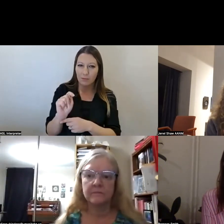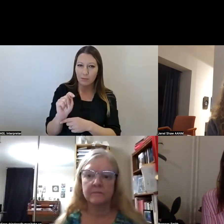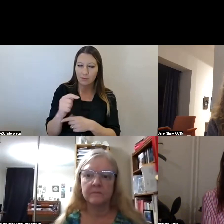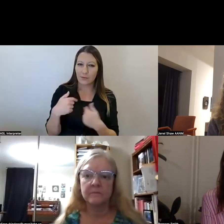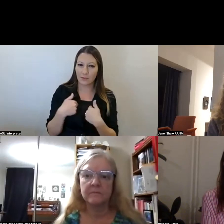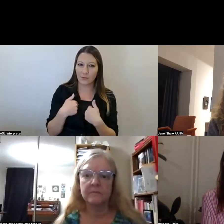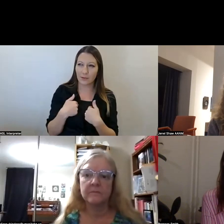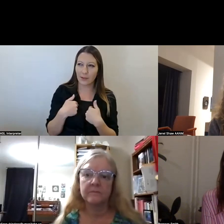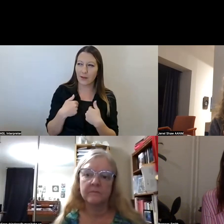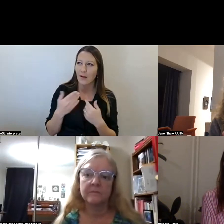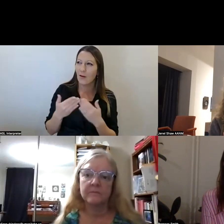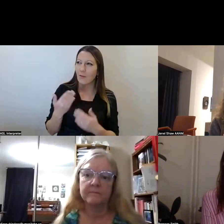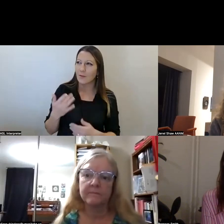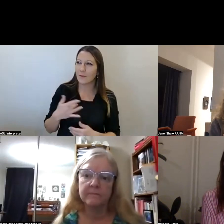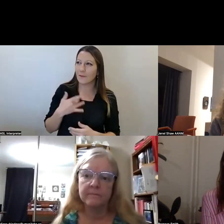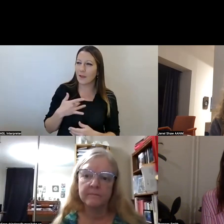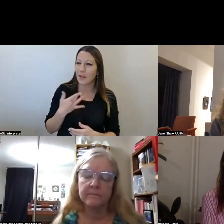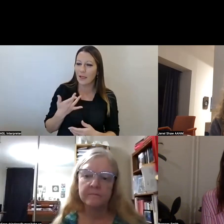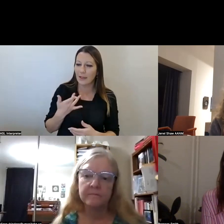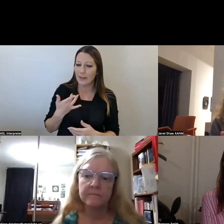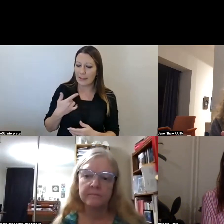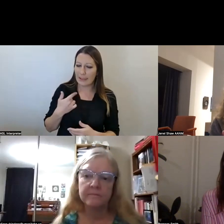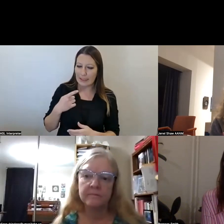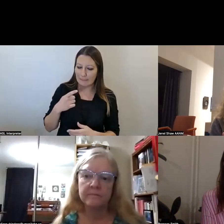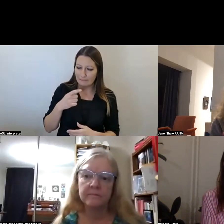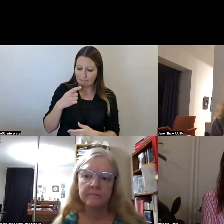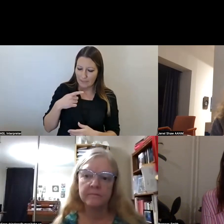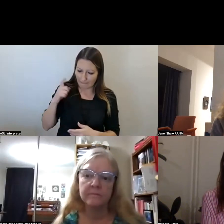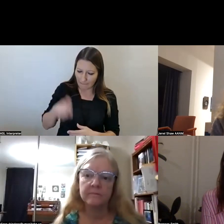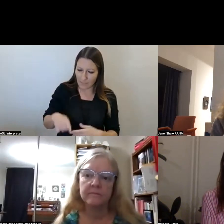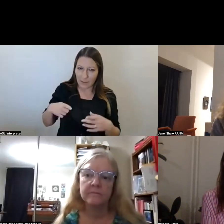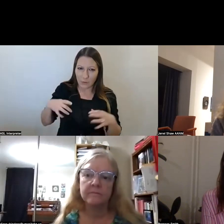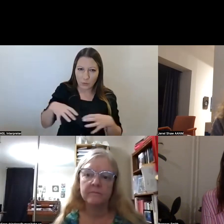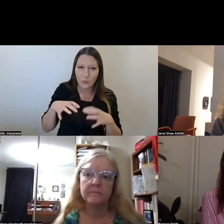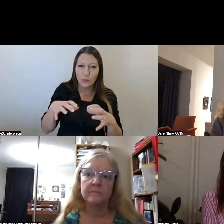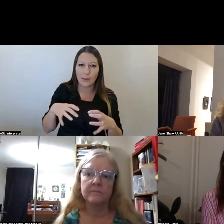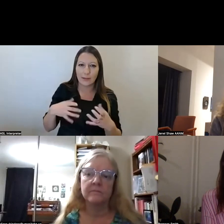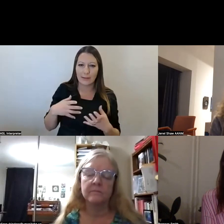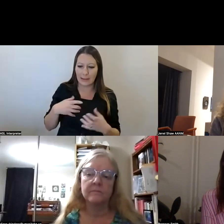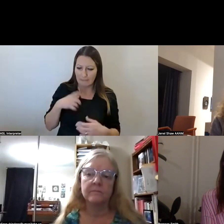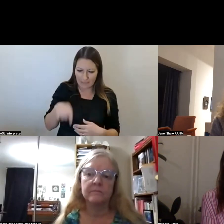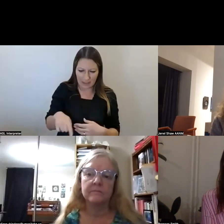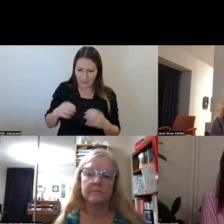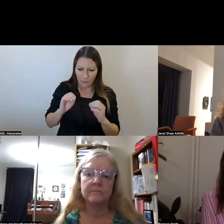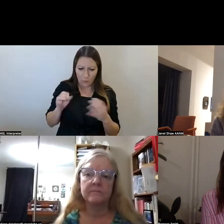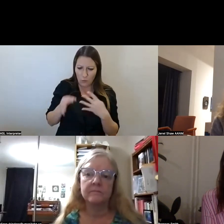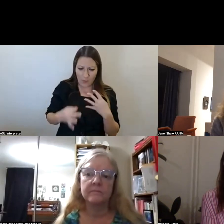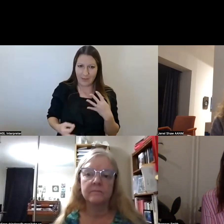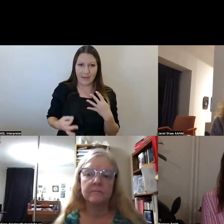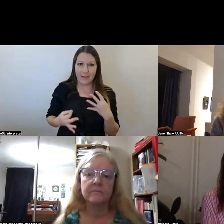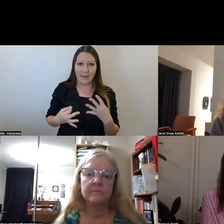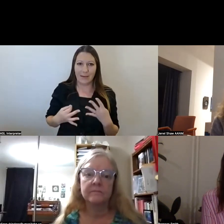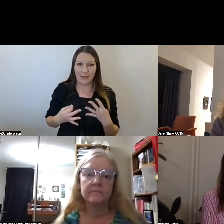it's almost like I'm compelled to do the art, and I can't not do the art. There's nothing else